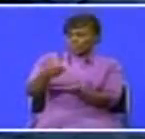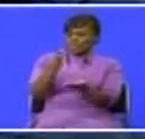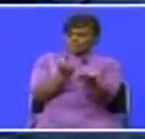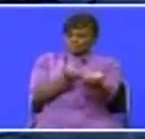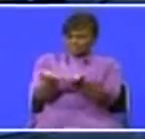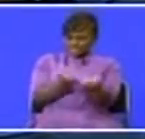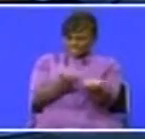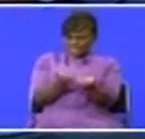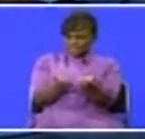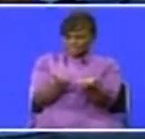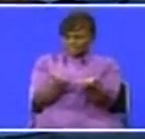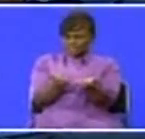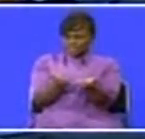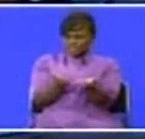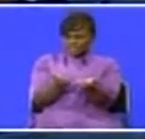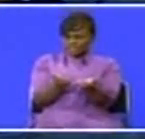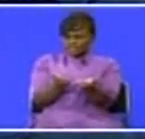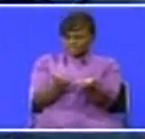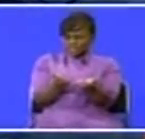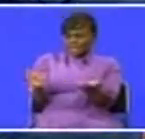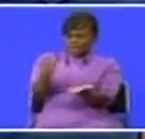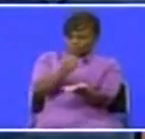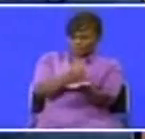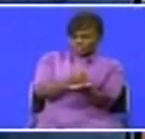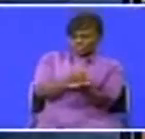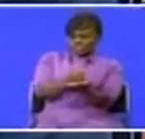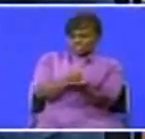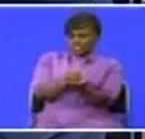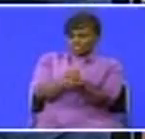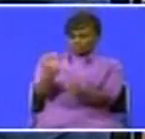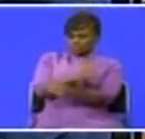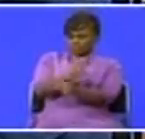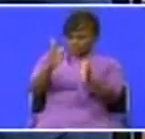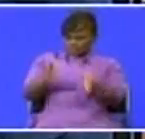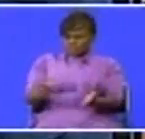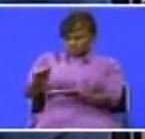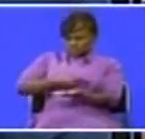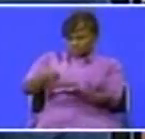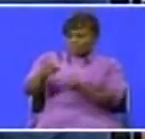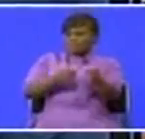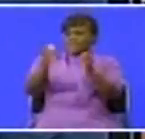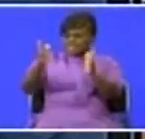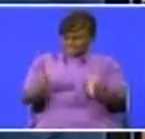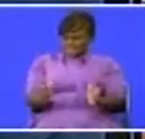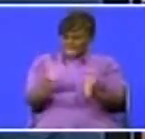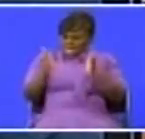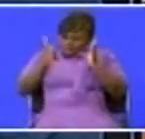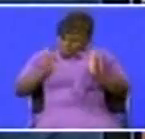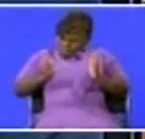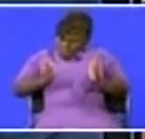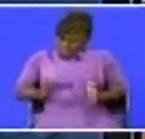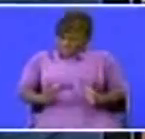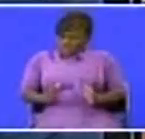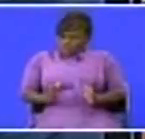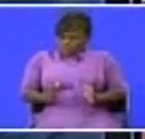more flexibility than a trustee appointed by the regulators? So the receiver manager is sort of someone who is